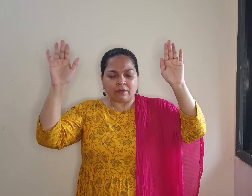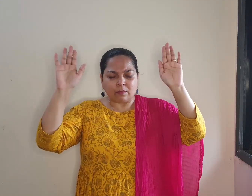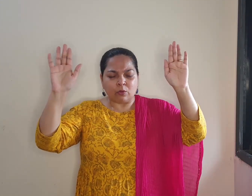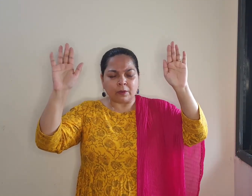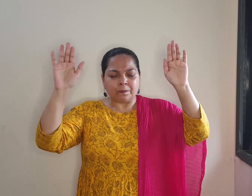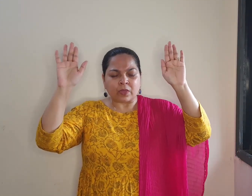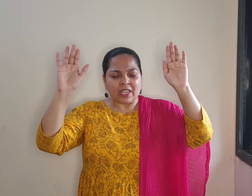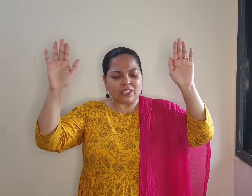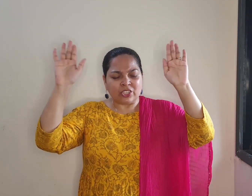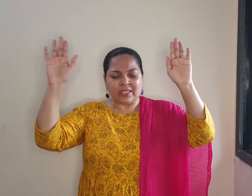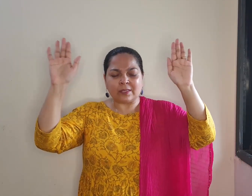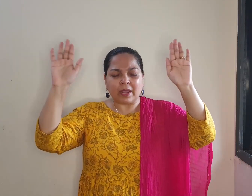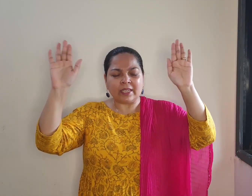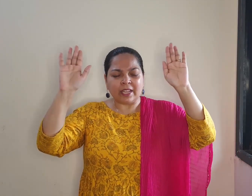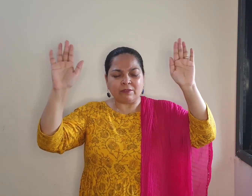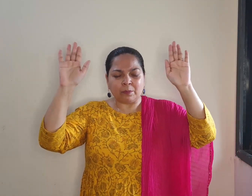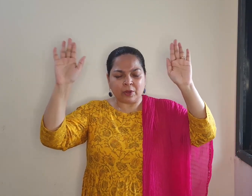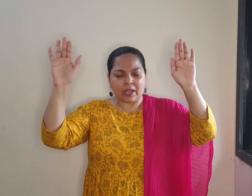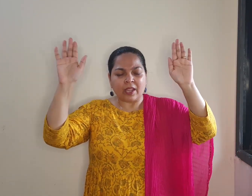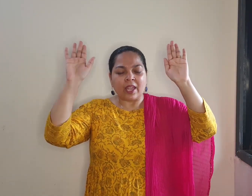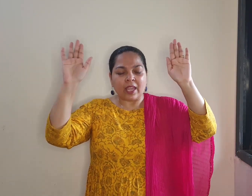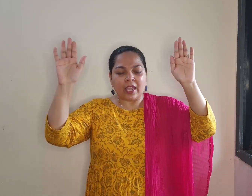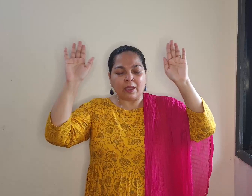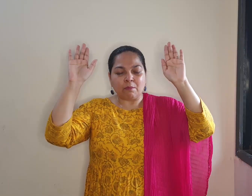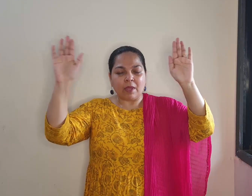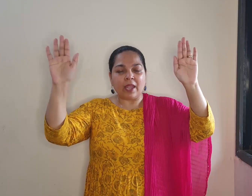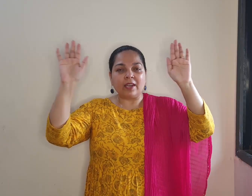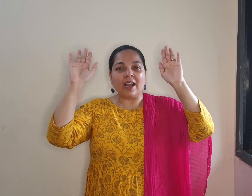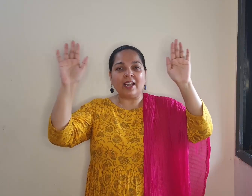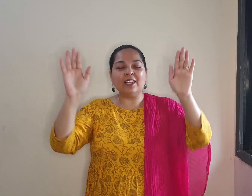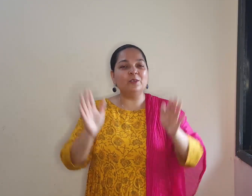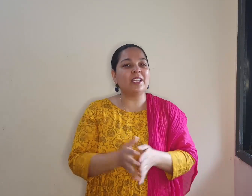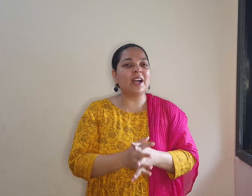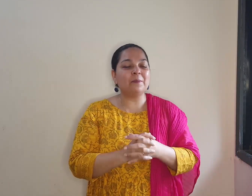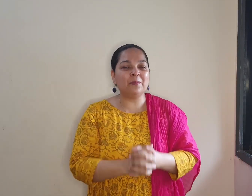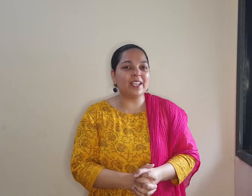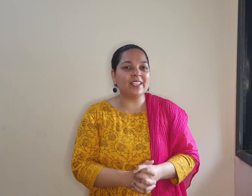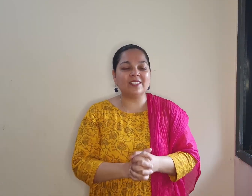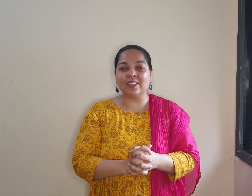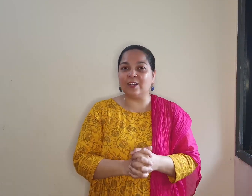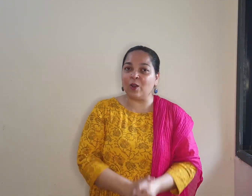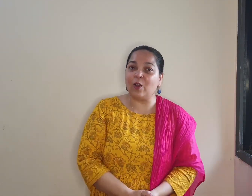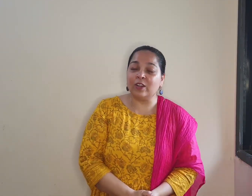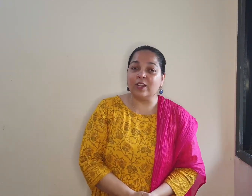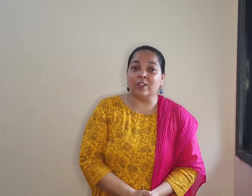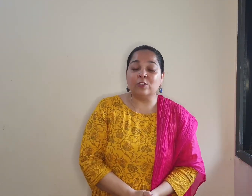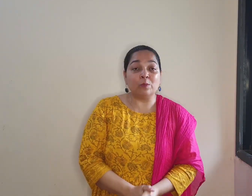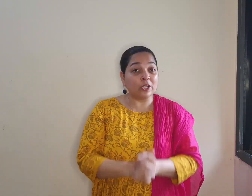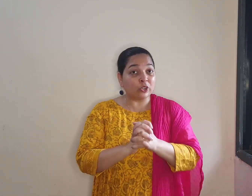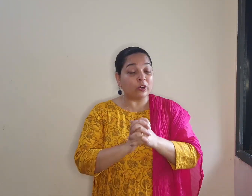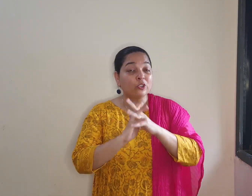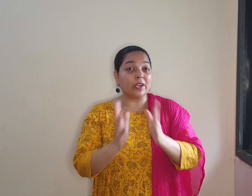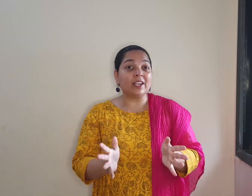and forevermore. In Jesus' mighty name we pray. Amen. Hallelujah. Praise the Lord.